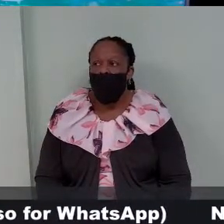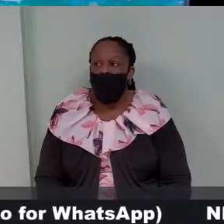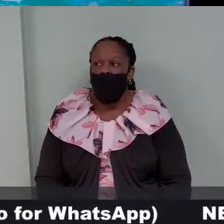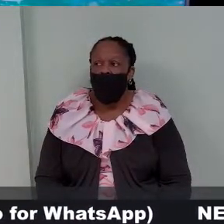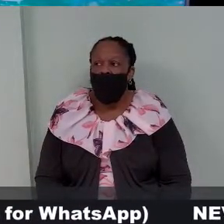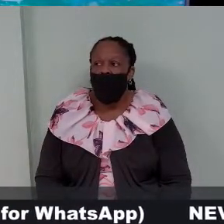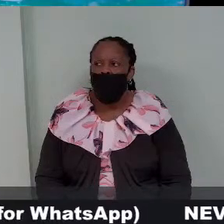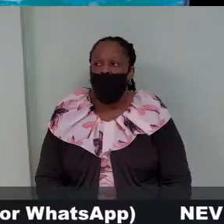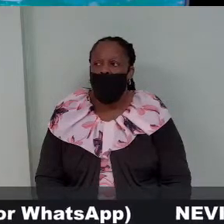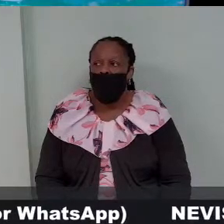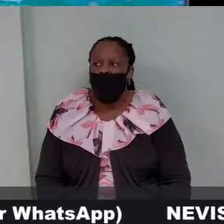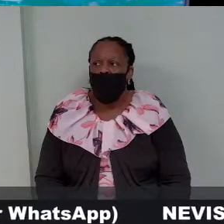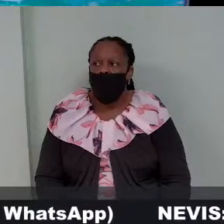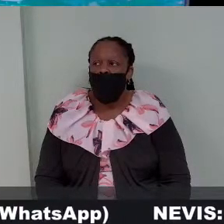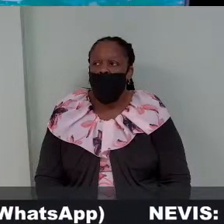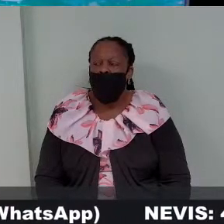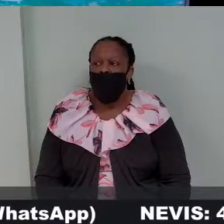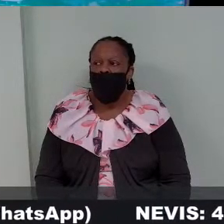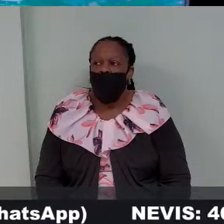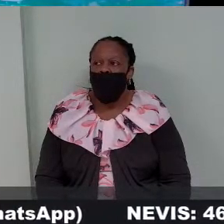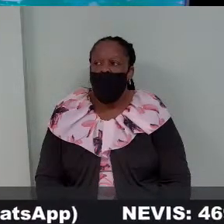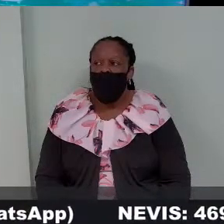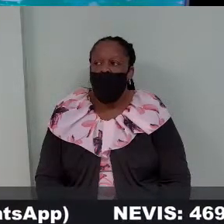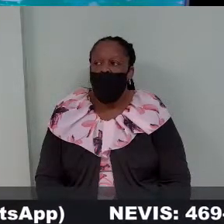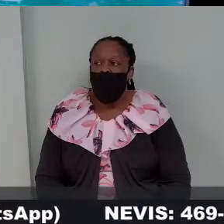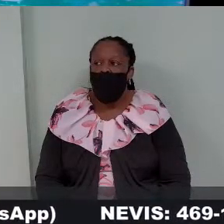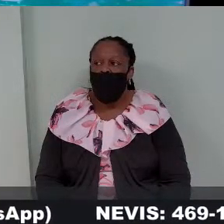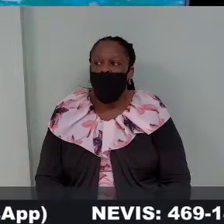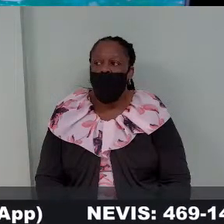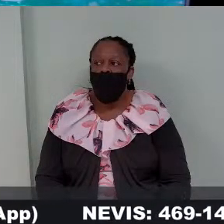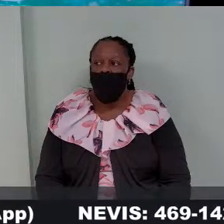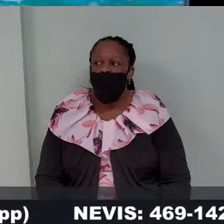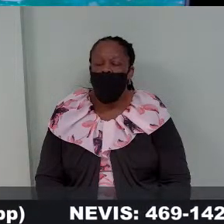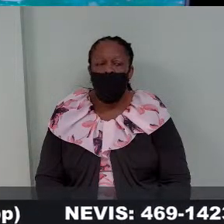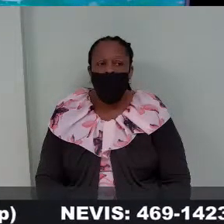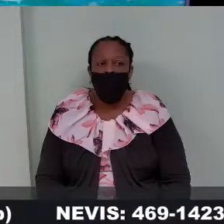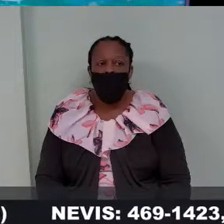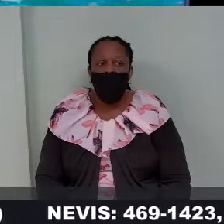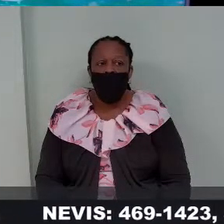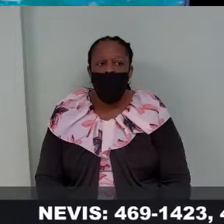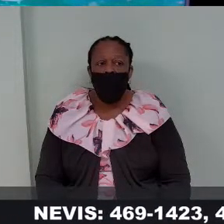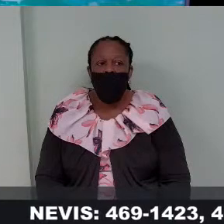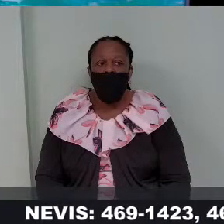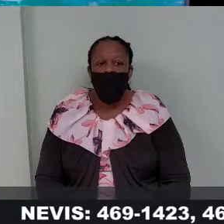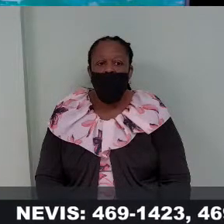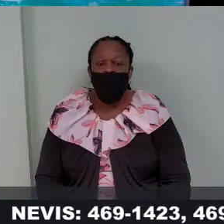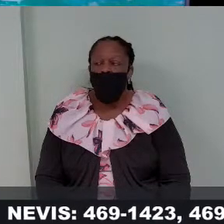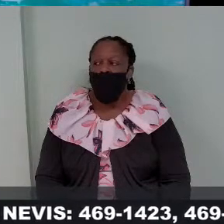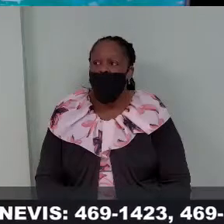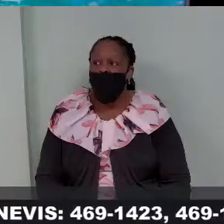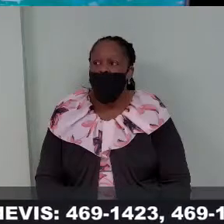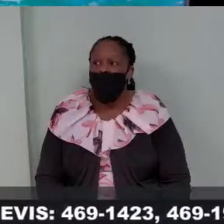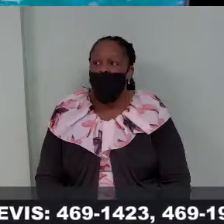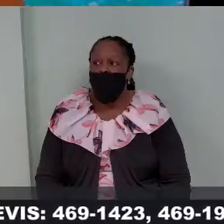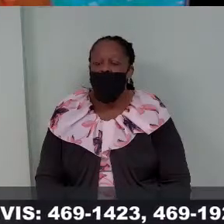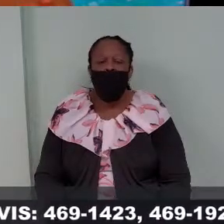to integrate into society after quarantine and testing? Mr. Samuel.